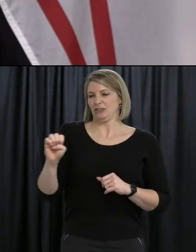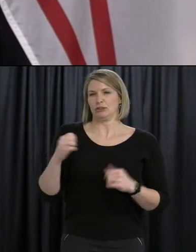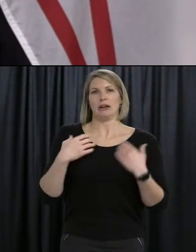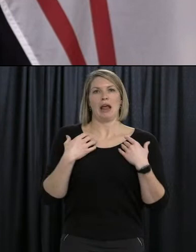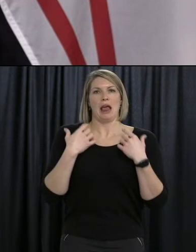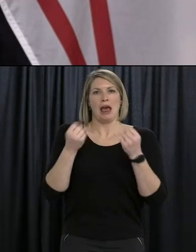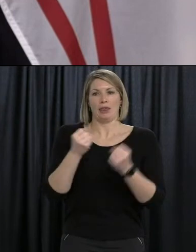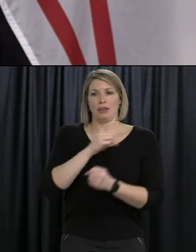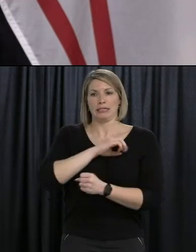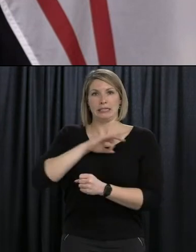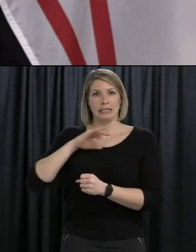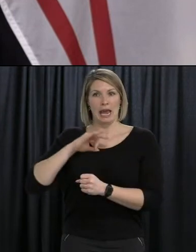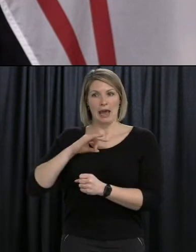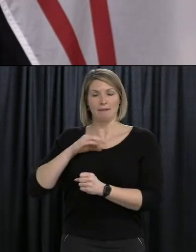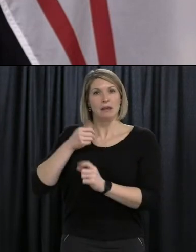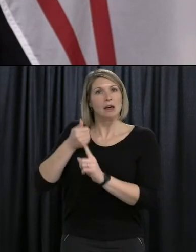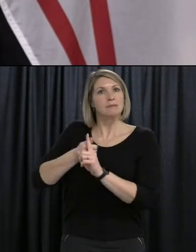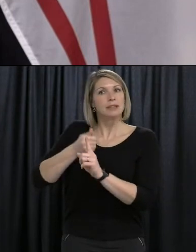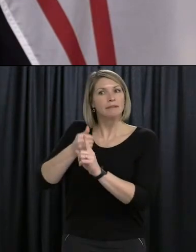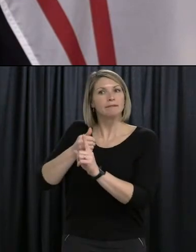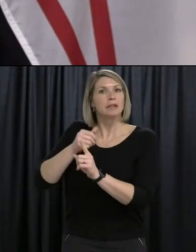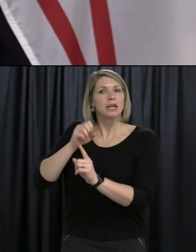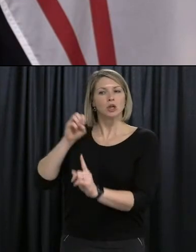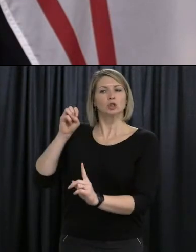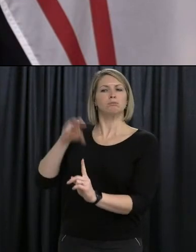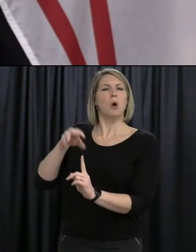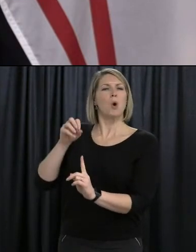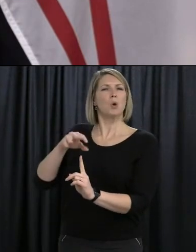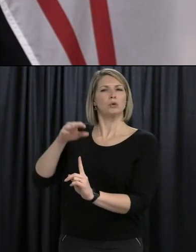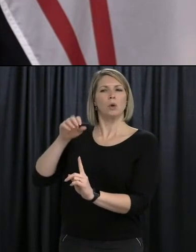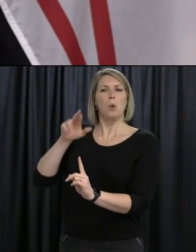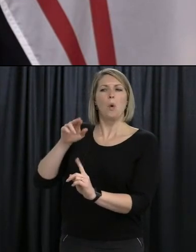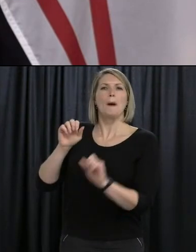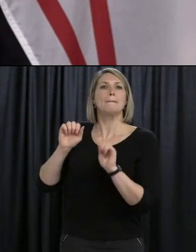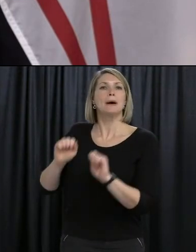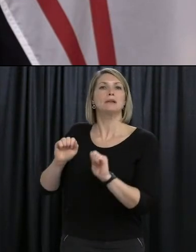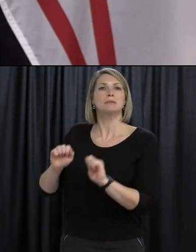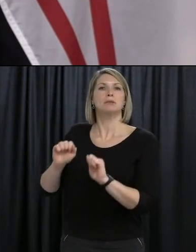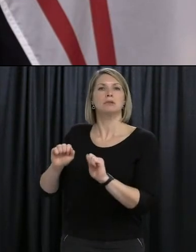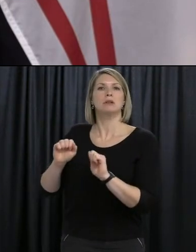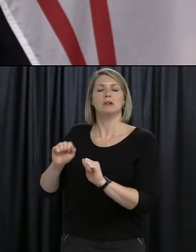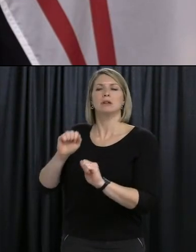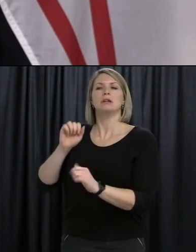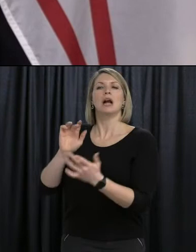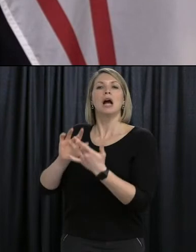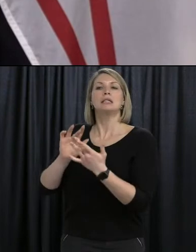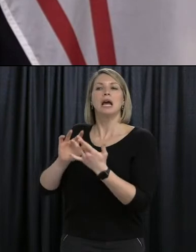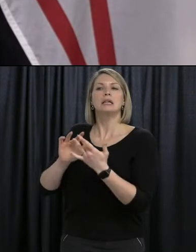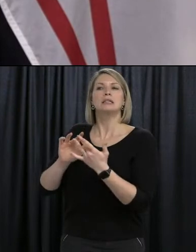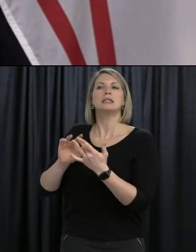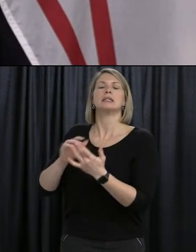should contact their occupational health and safety line for further instructions.